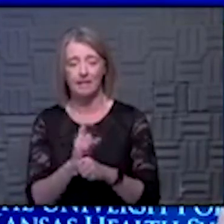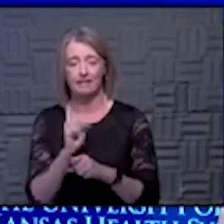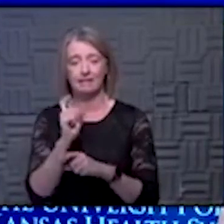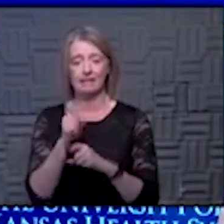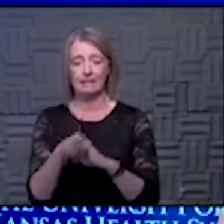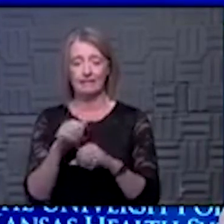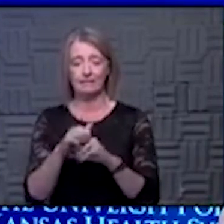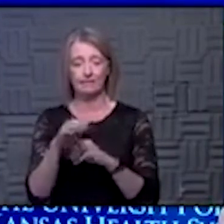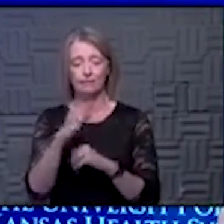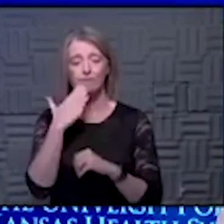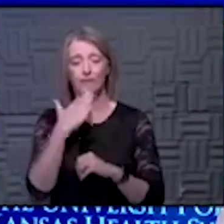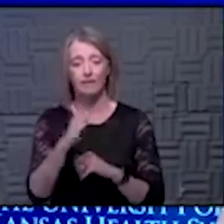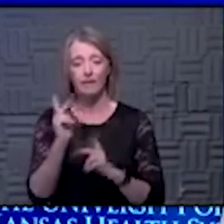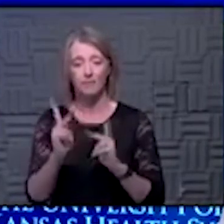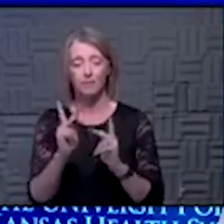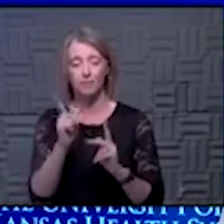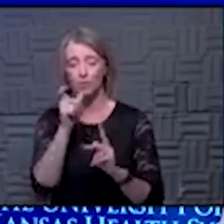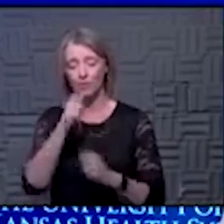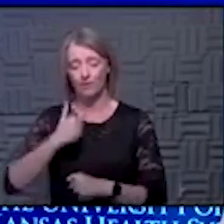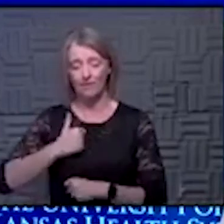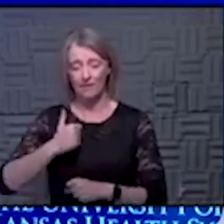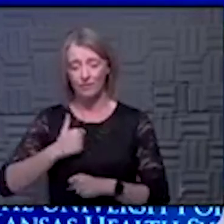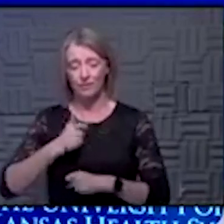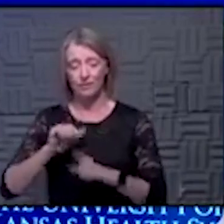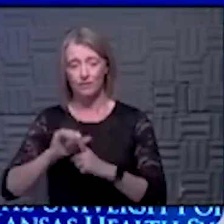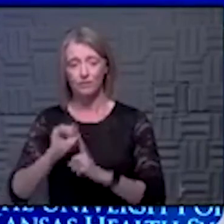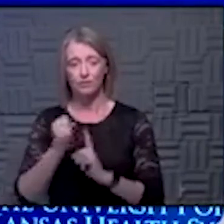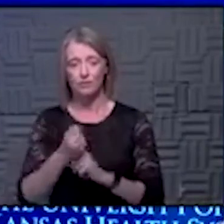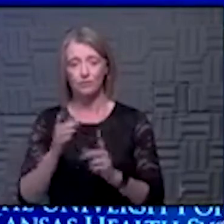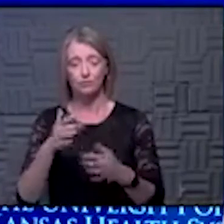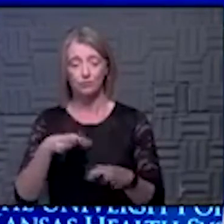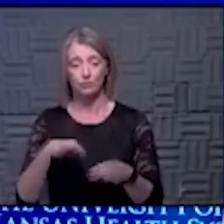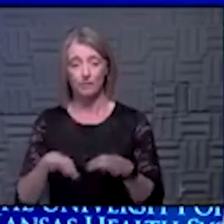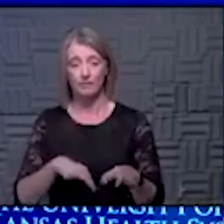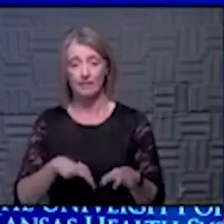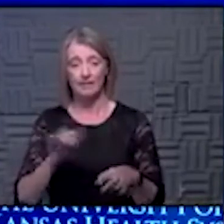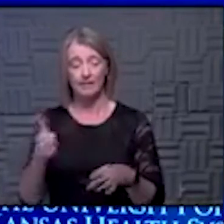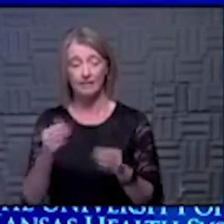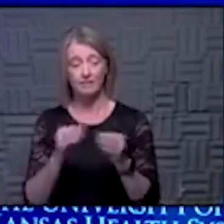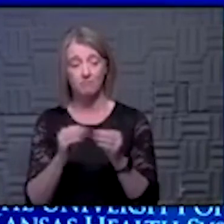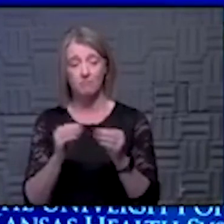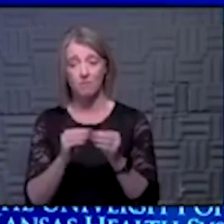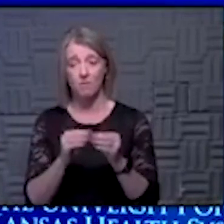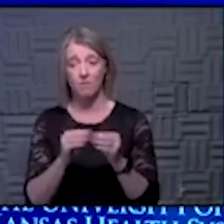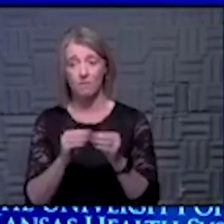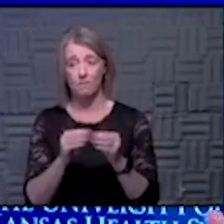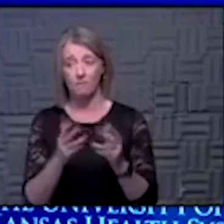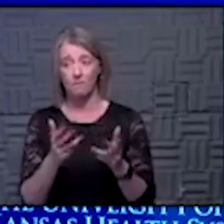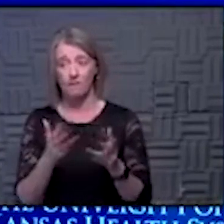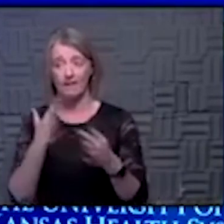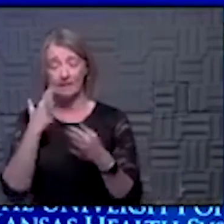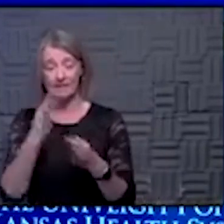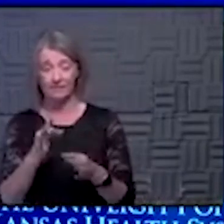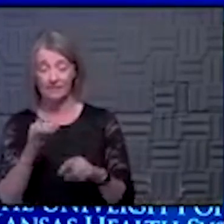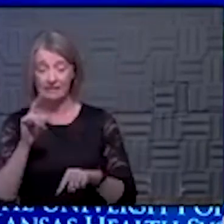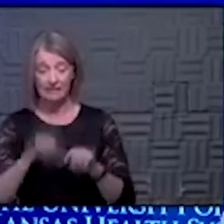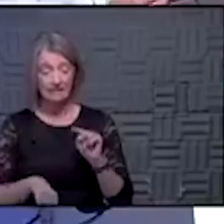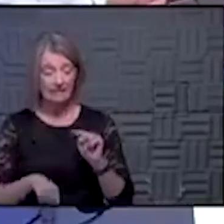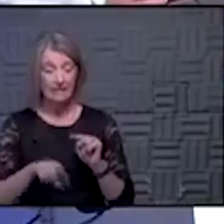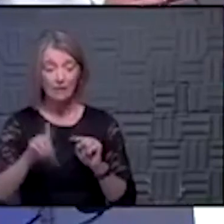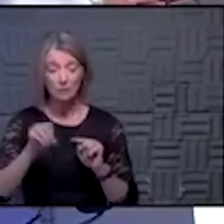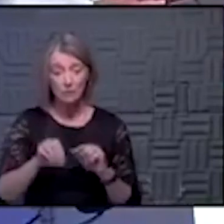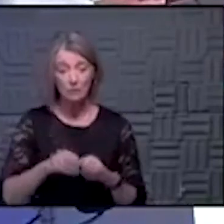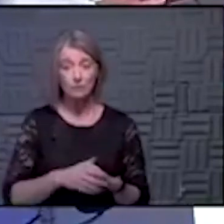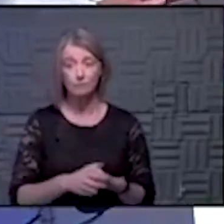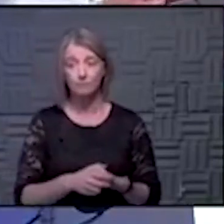gifts to thank people in veterans in exactly the situation described. Is there anything that you would say is definitely off limits in that